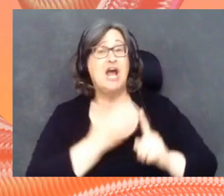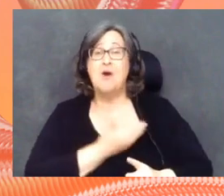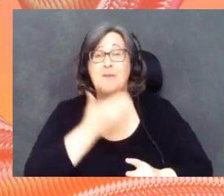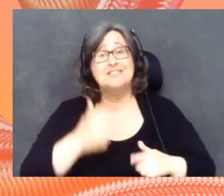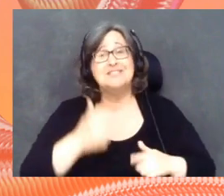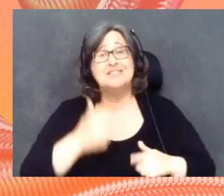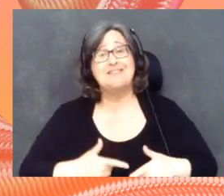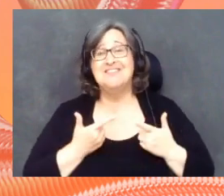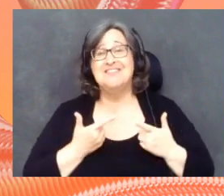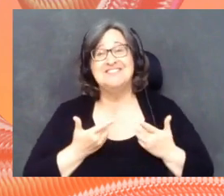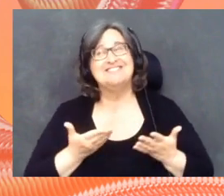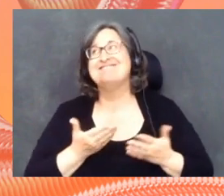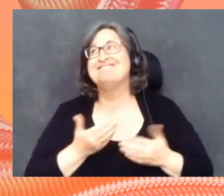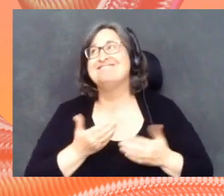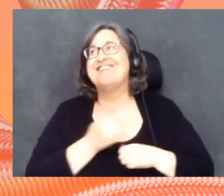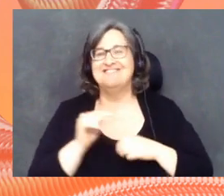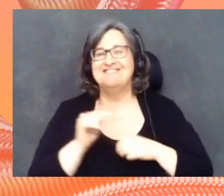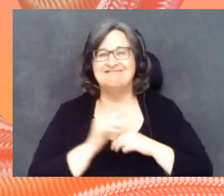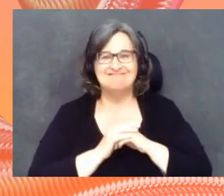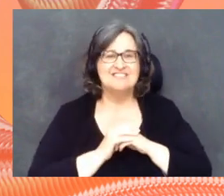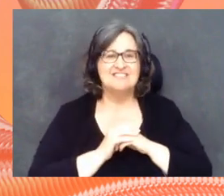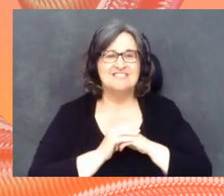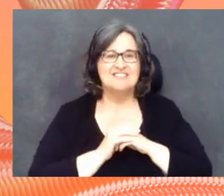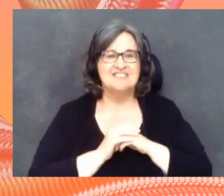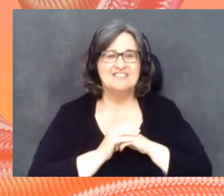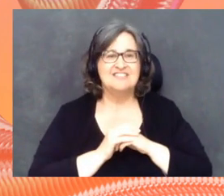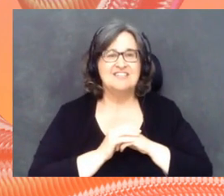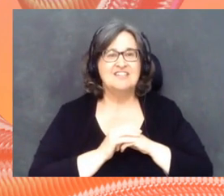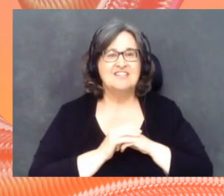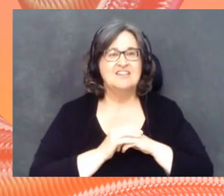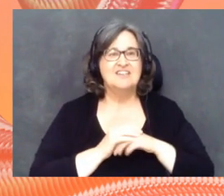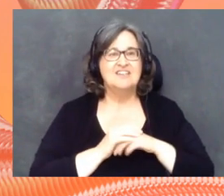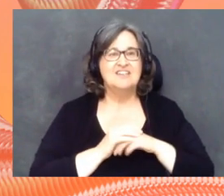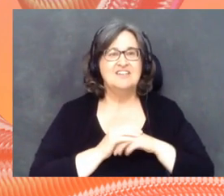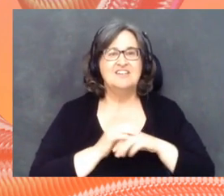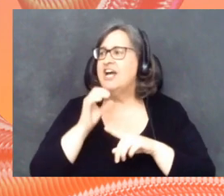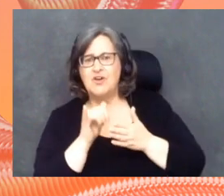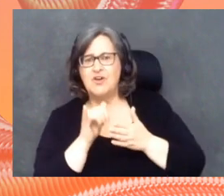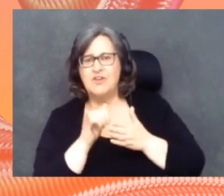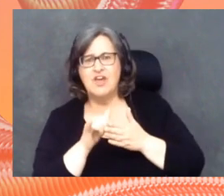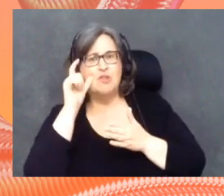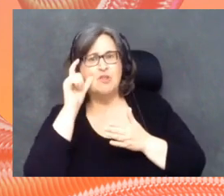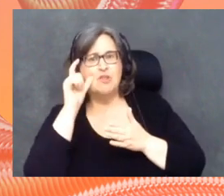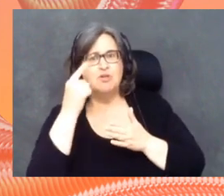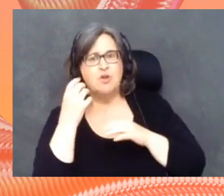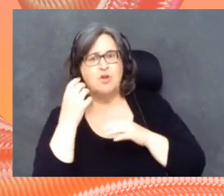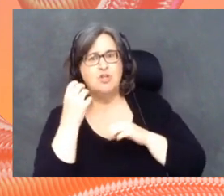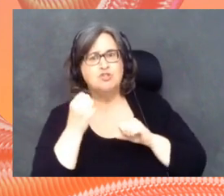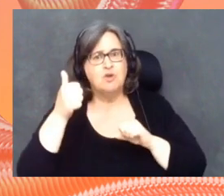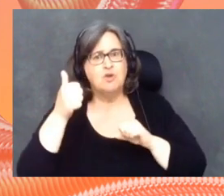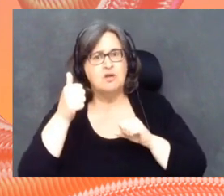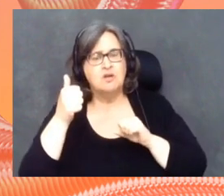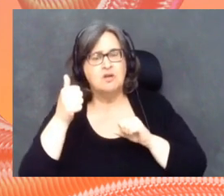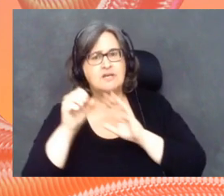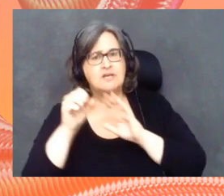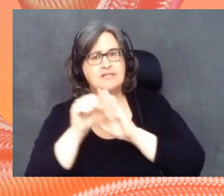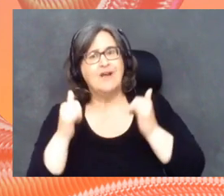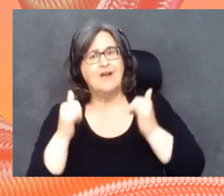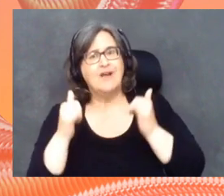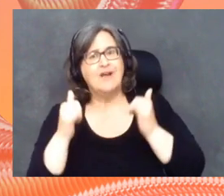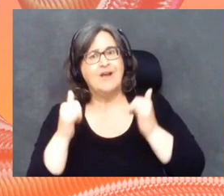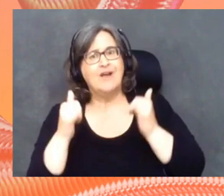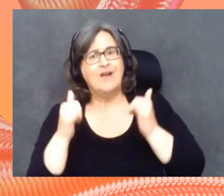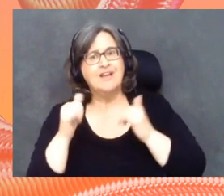I love it. And not only that, but the moon is in one of the strongest signs it can be in. It's in Taurus, so it's